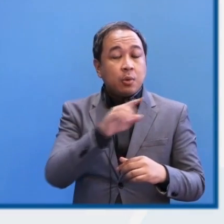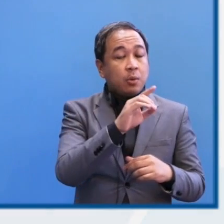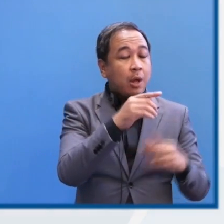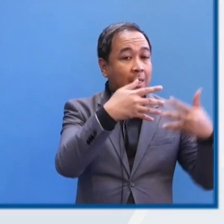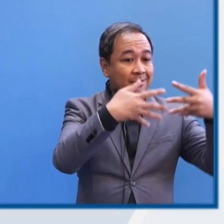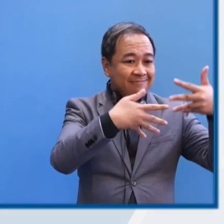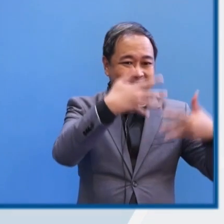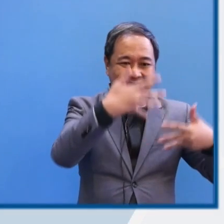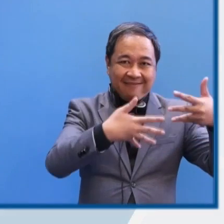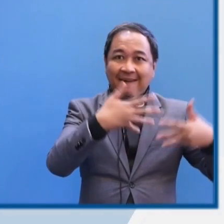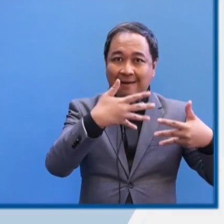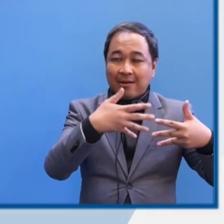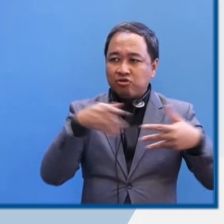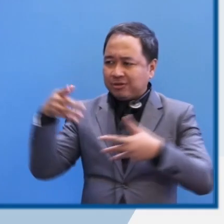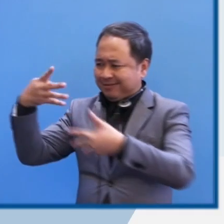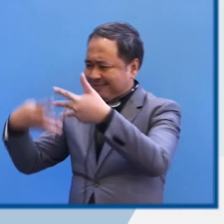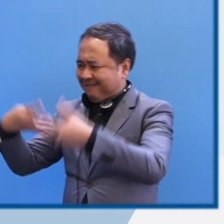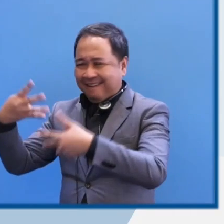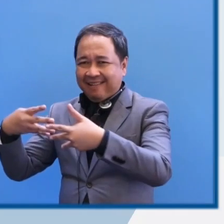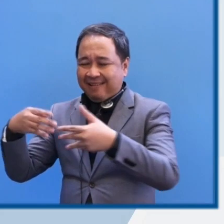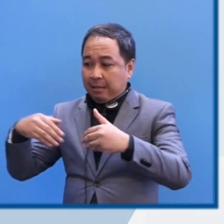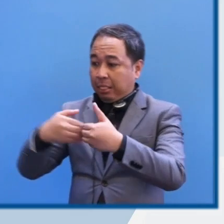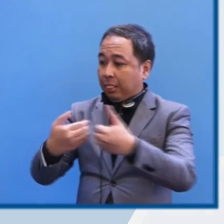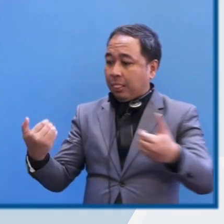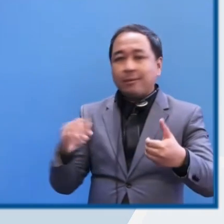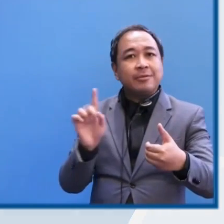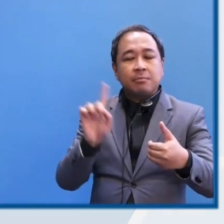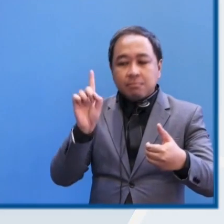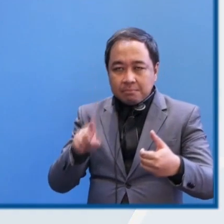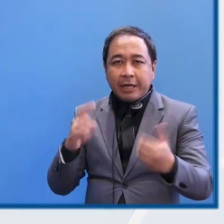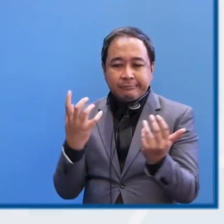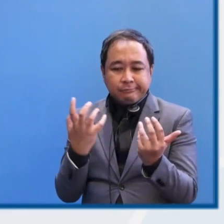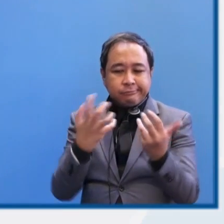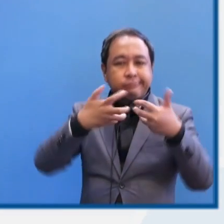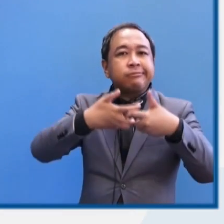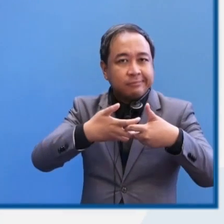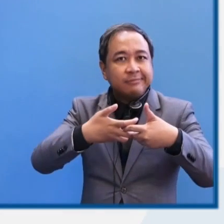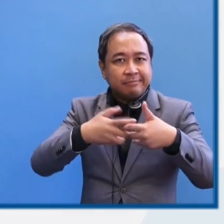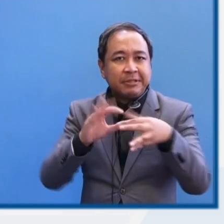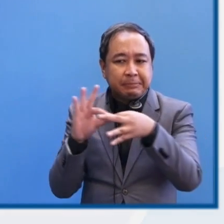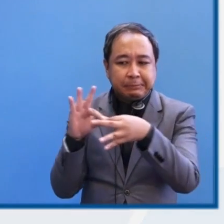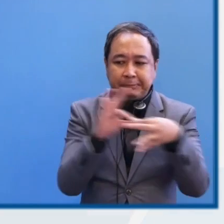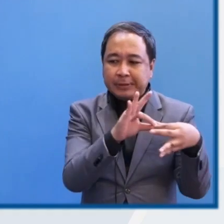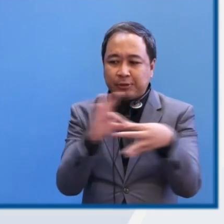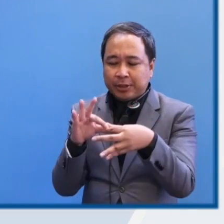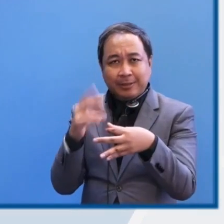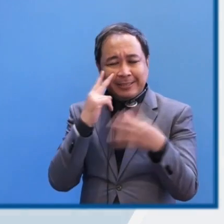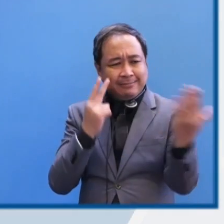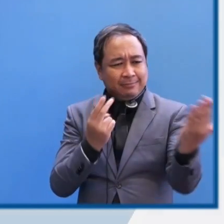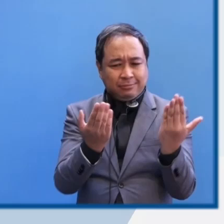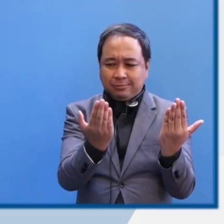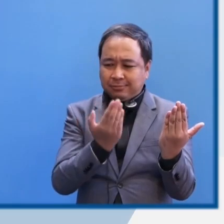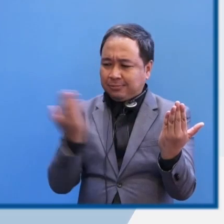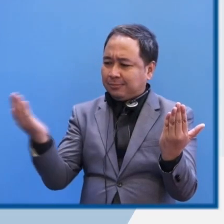but we still have to further develop that. Even in Switzerland, data are